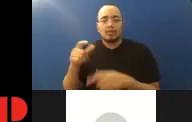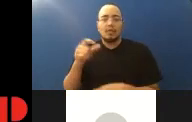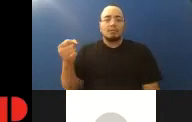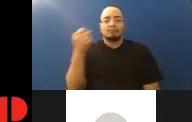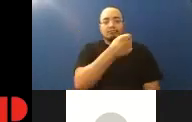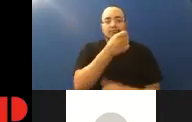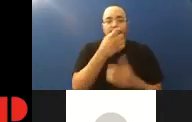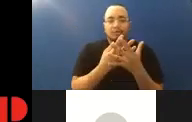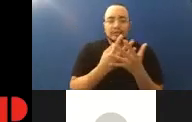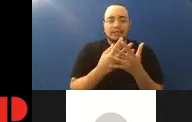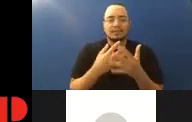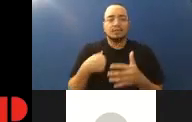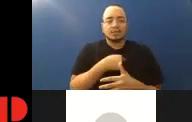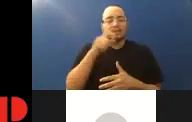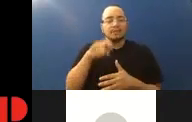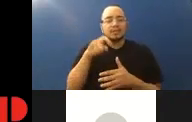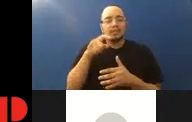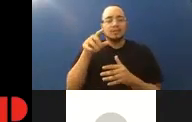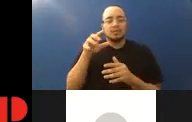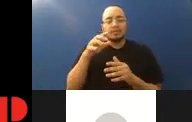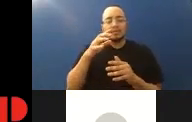got work in the movement to do too.